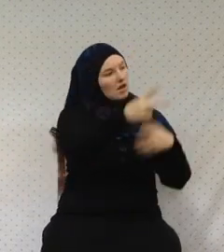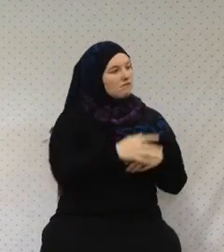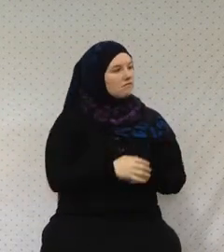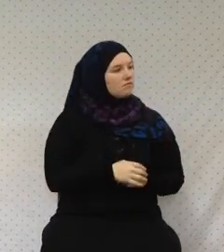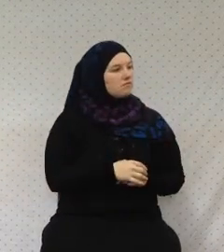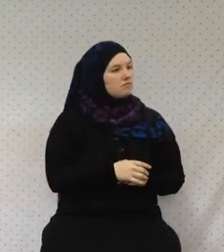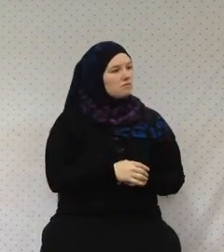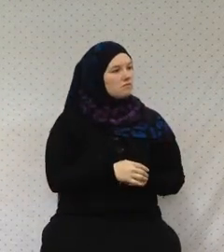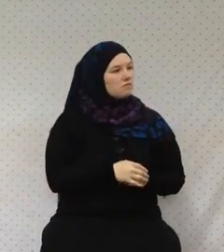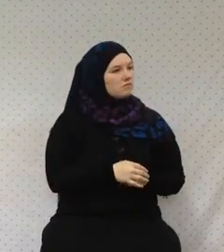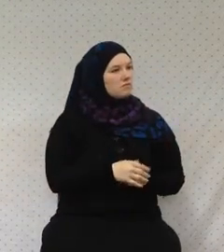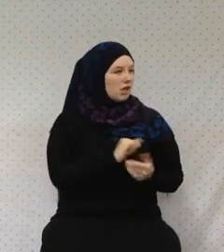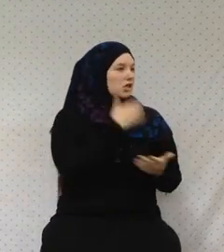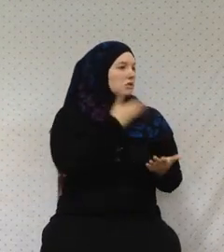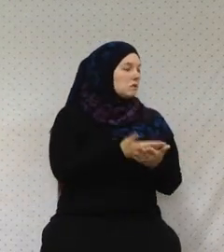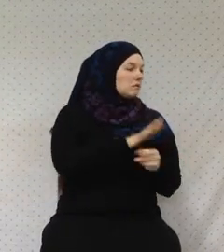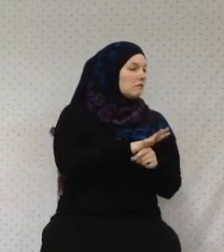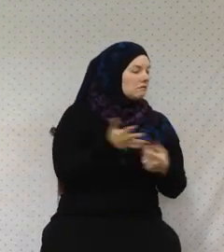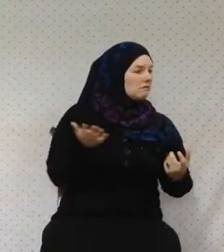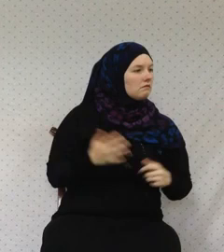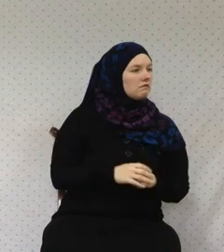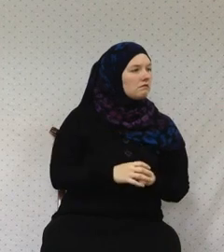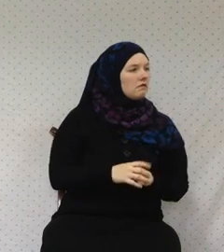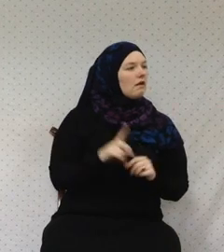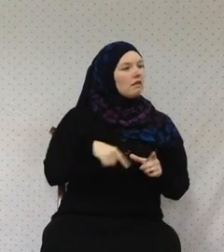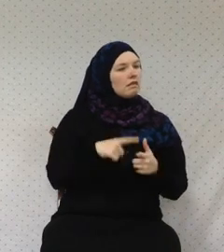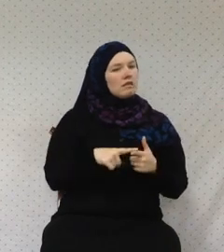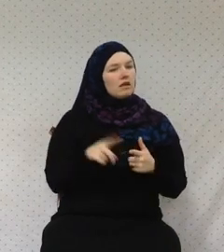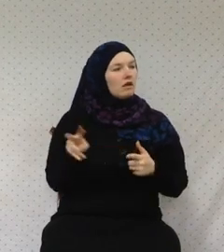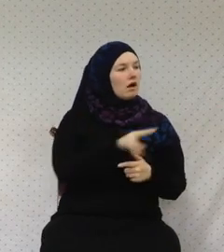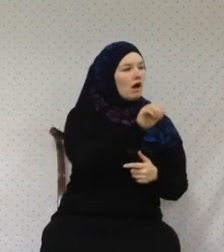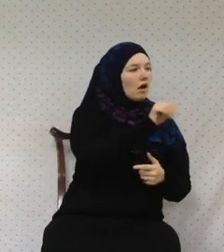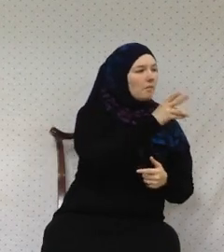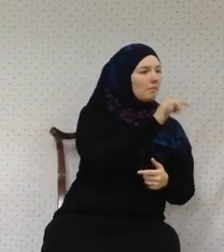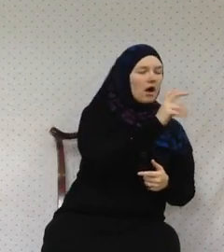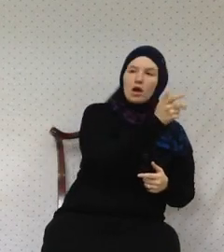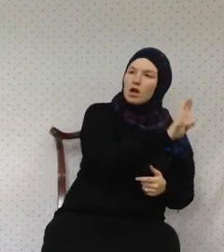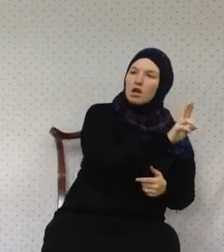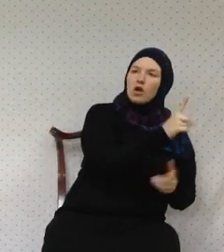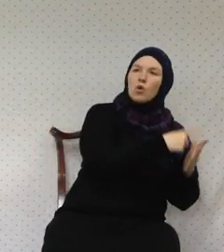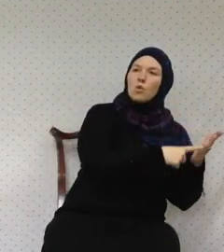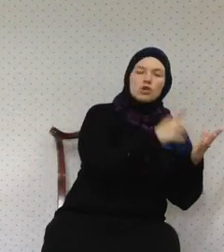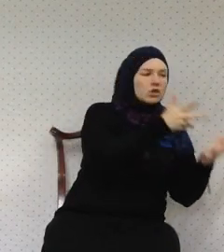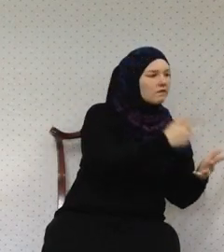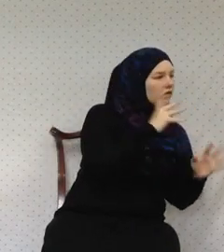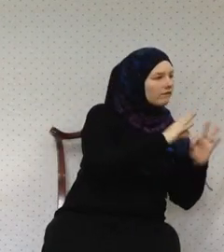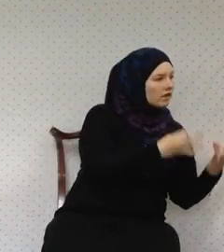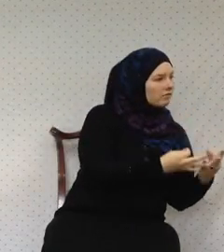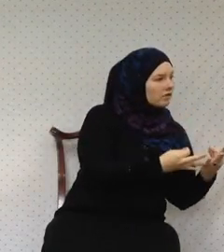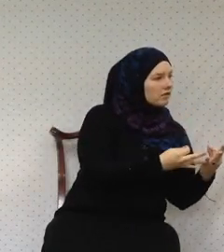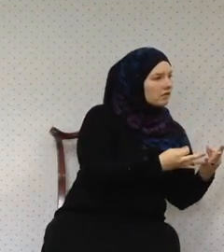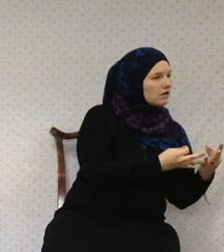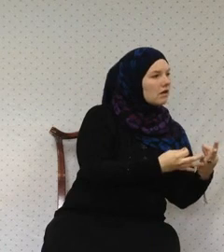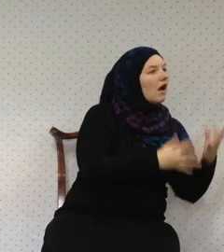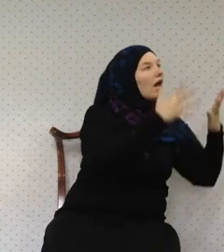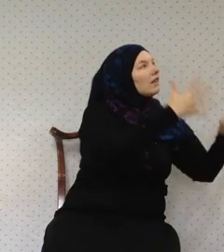good compared to what we have. Then he turns to Abu Bakr and says, Abu Bakr, what did you leave for your family? He said, I